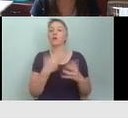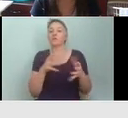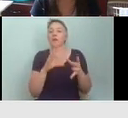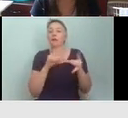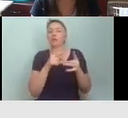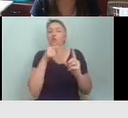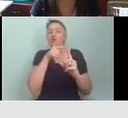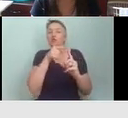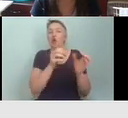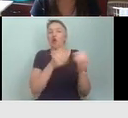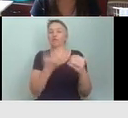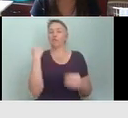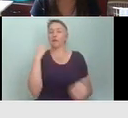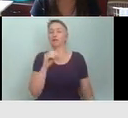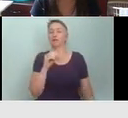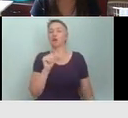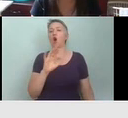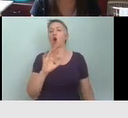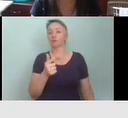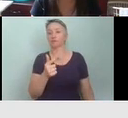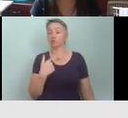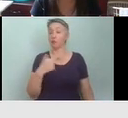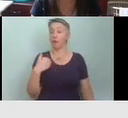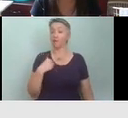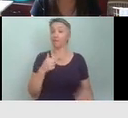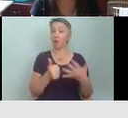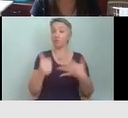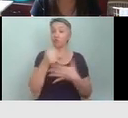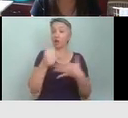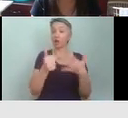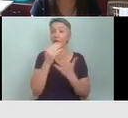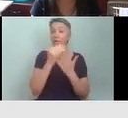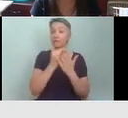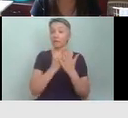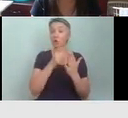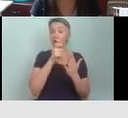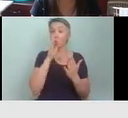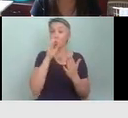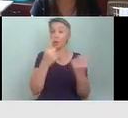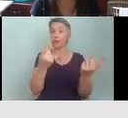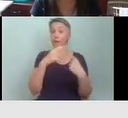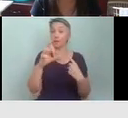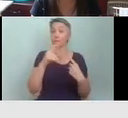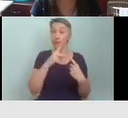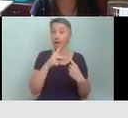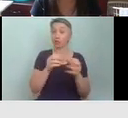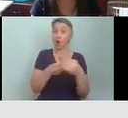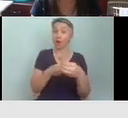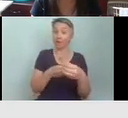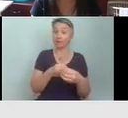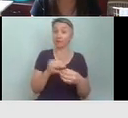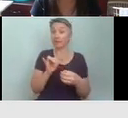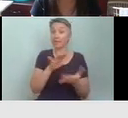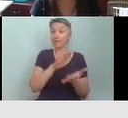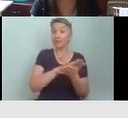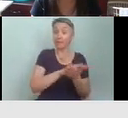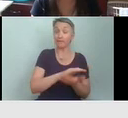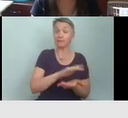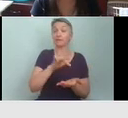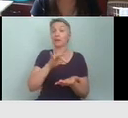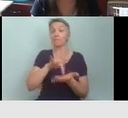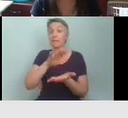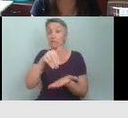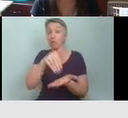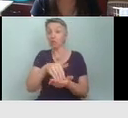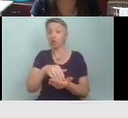for who will be returning to the office, such as campus, med center, and offsite